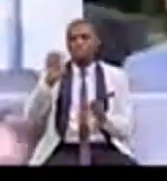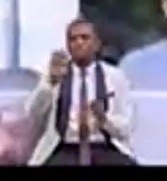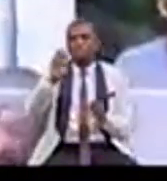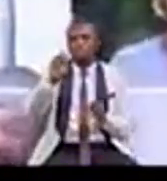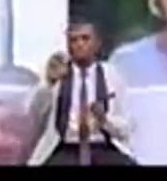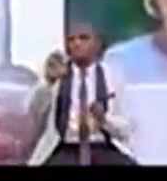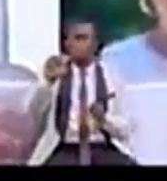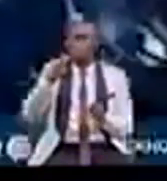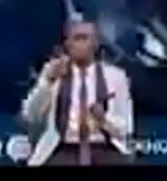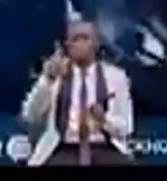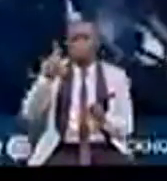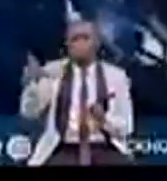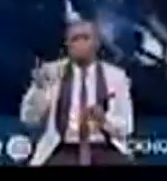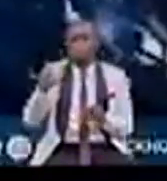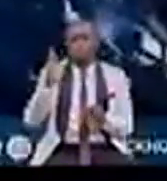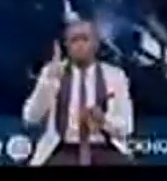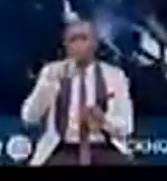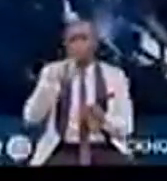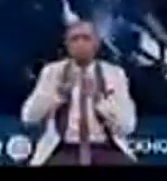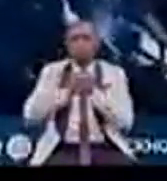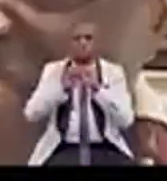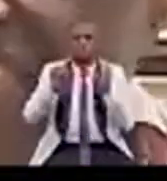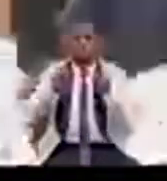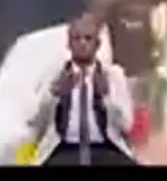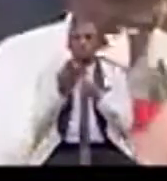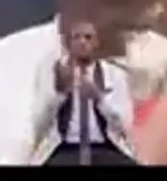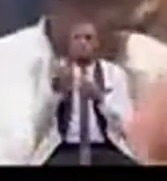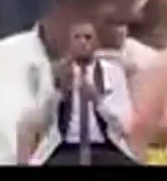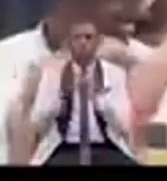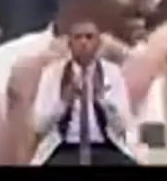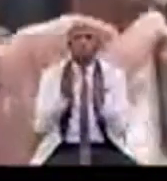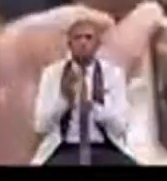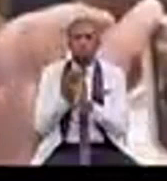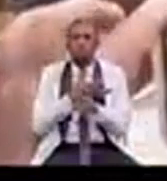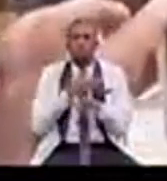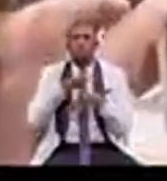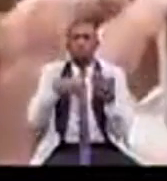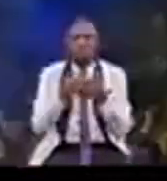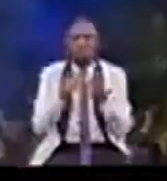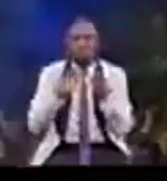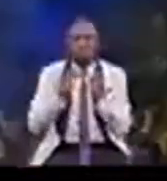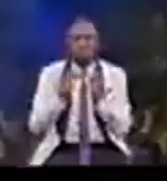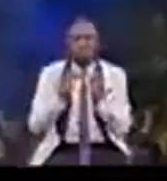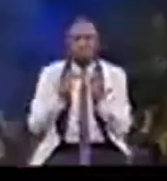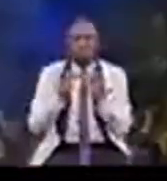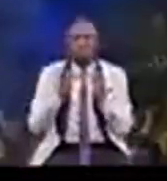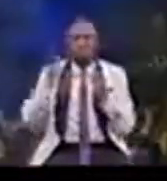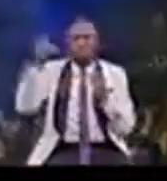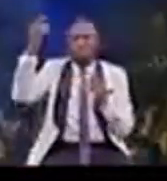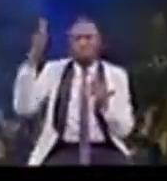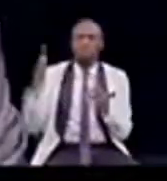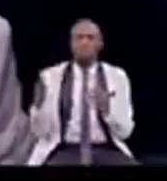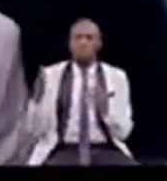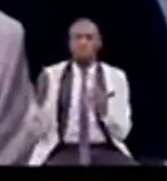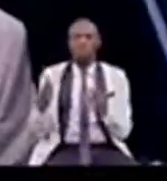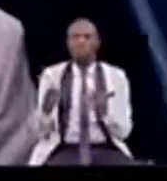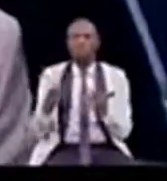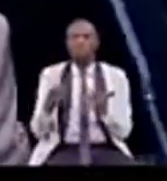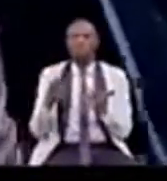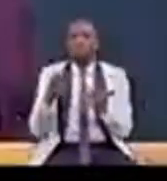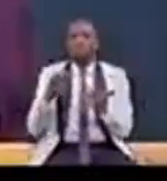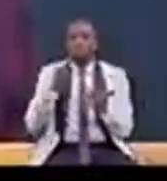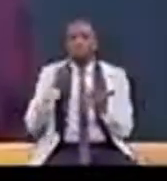to the world, their satellite, and all our social media platforms. God's servant, Pastor Dr. W F Kumuyi, is set to